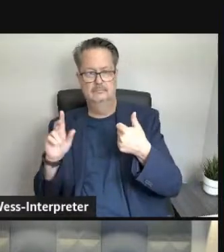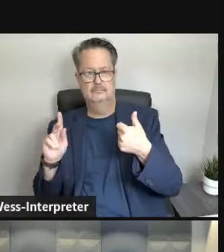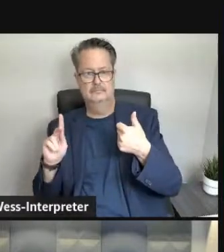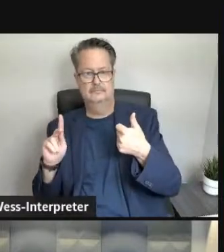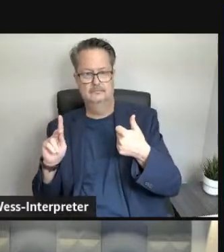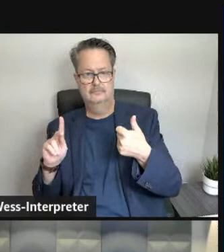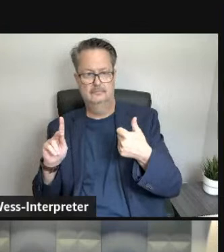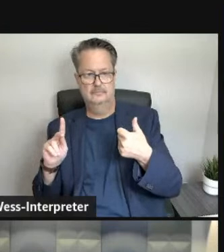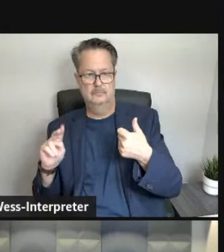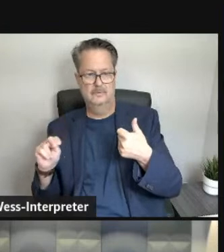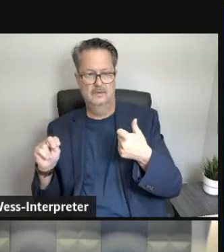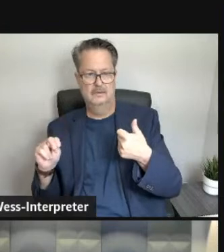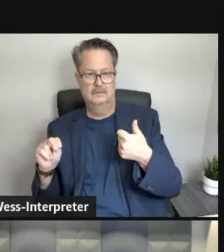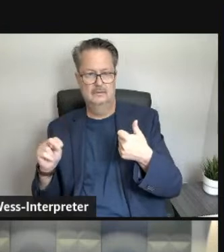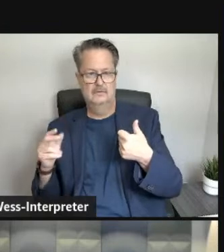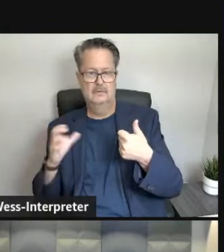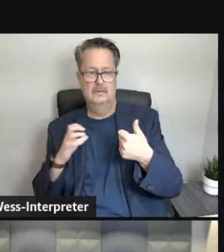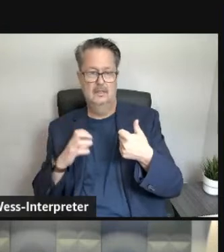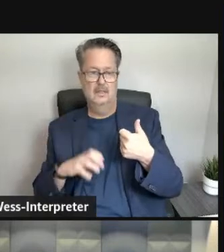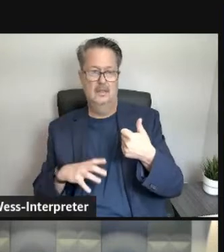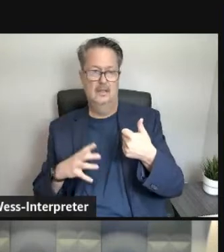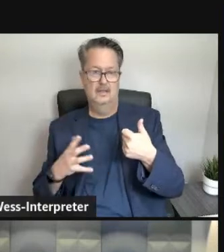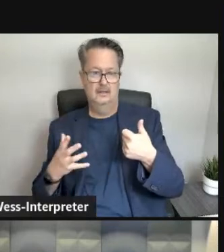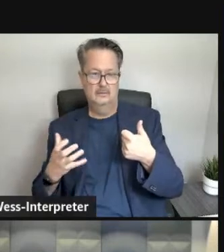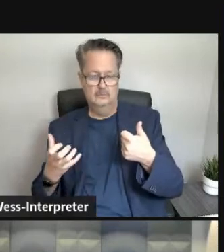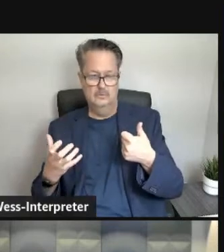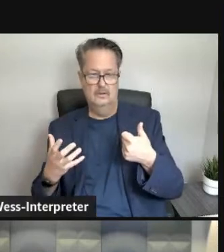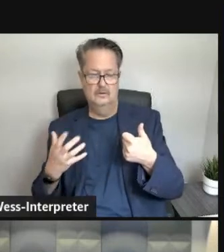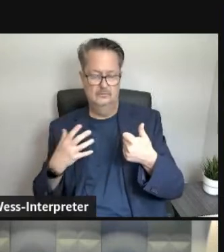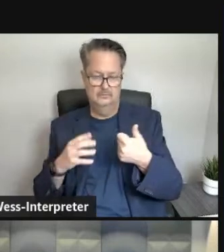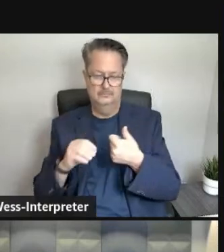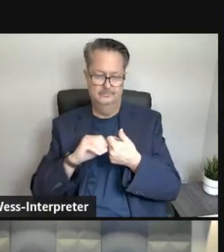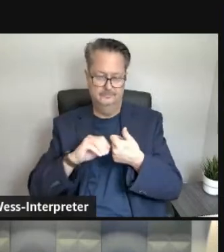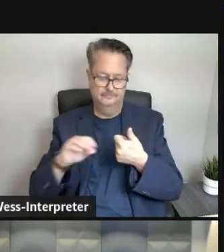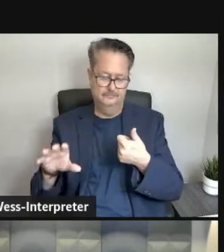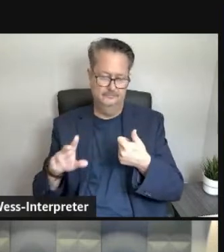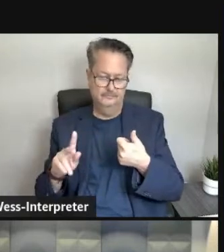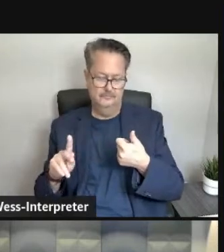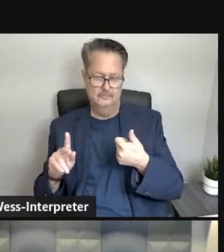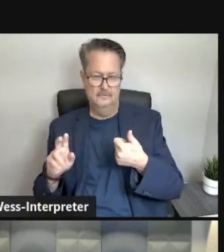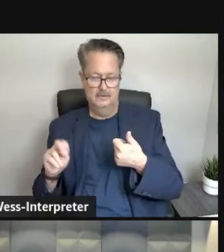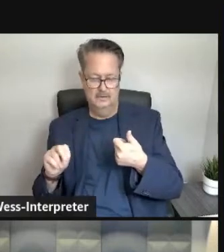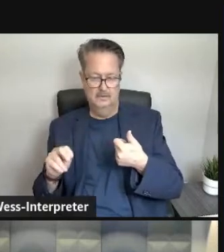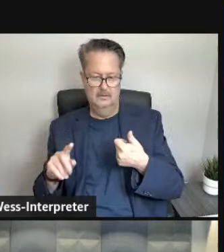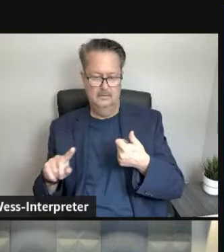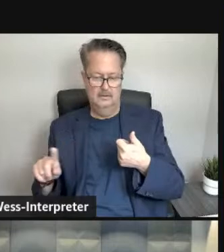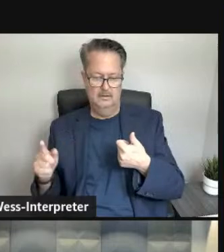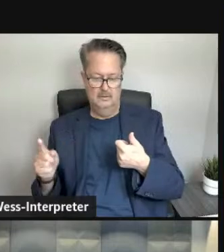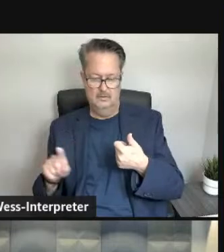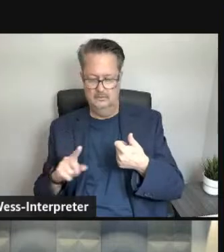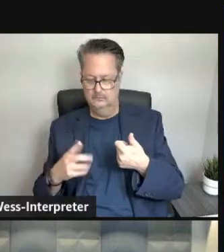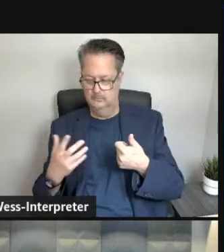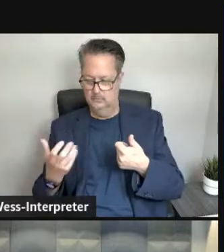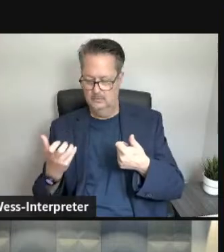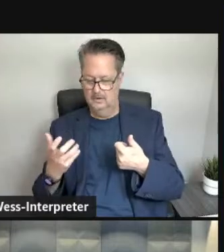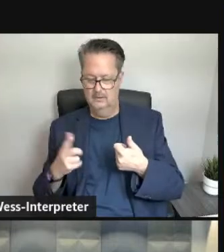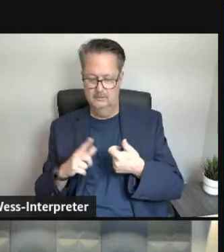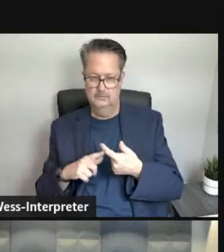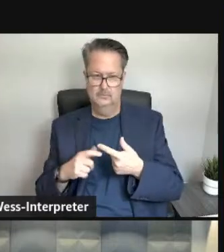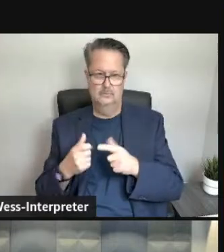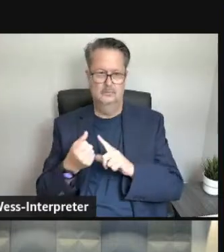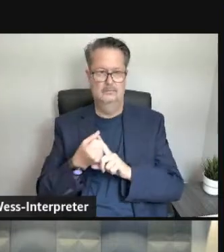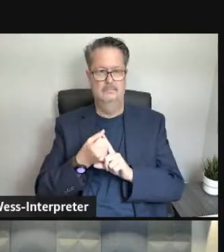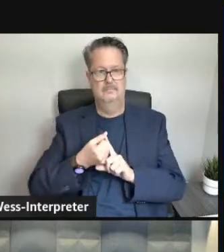The clients want to not only deploy schedulers on Kubernetes, but also want to maximize the powerful feature